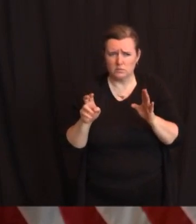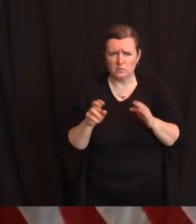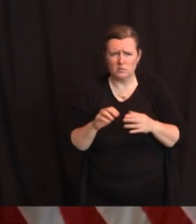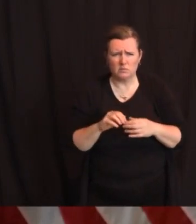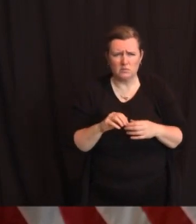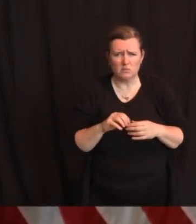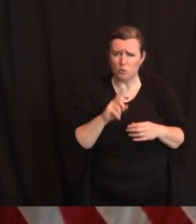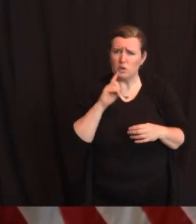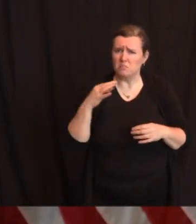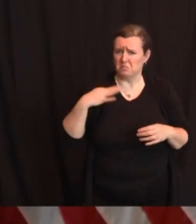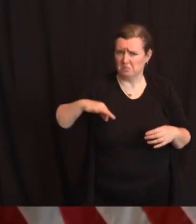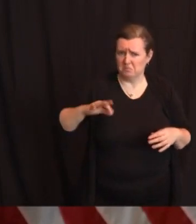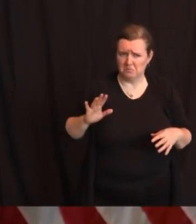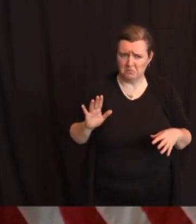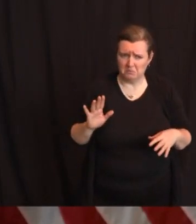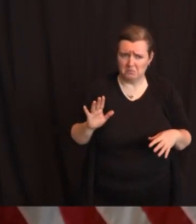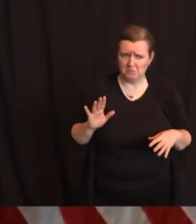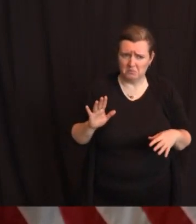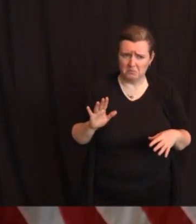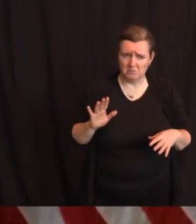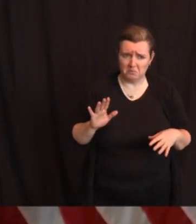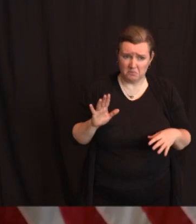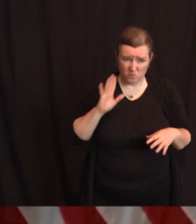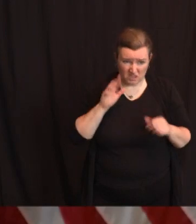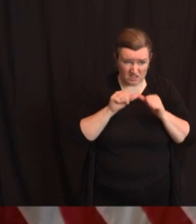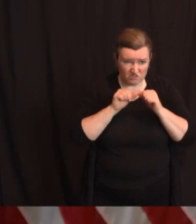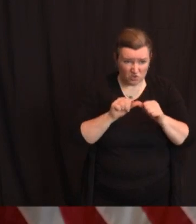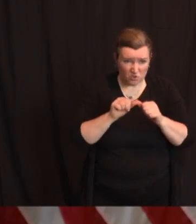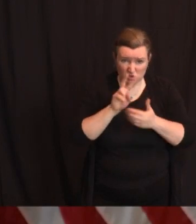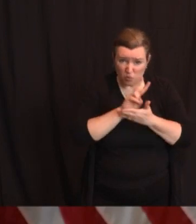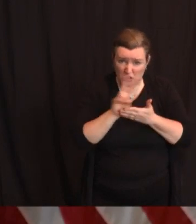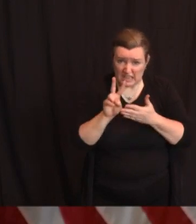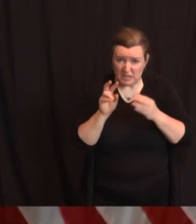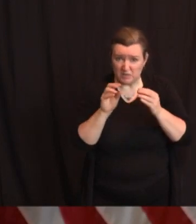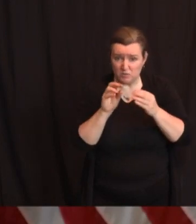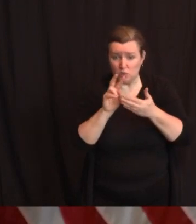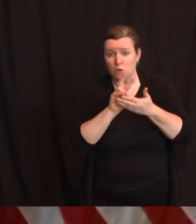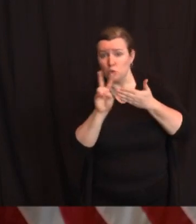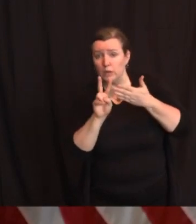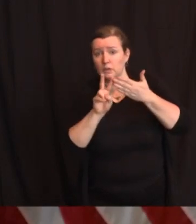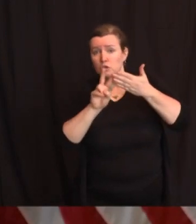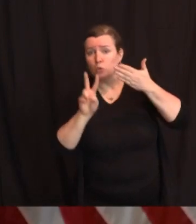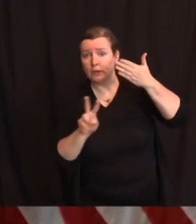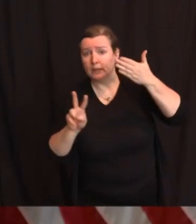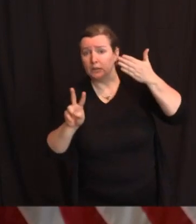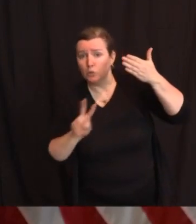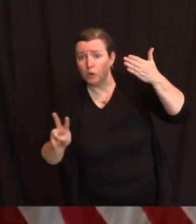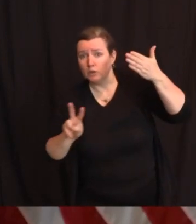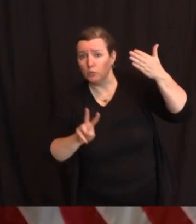Well, does that mean you're going to keep extending for 2 weeks again and again until the virus goes away?